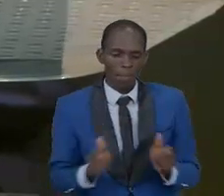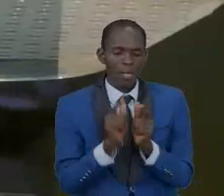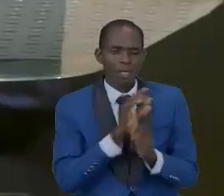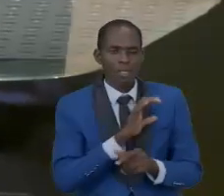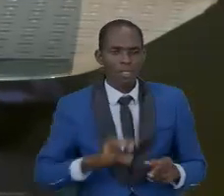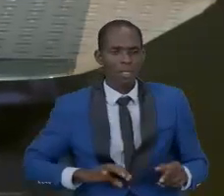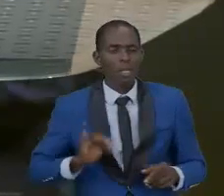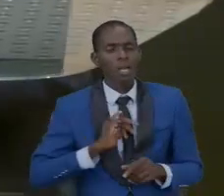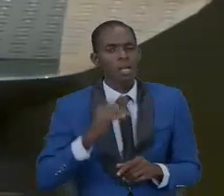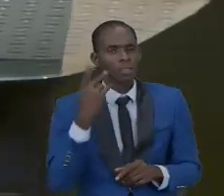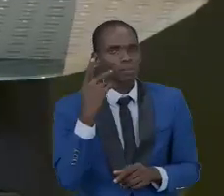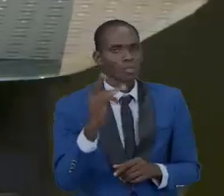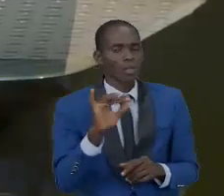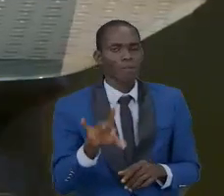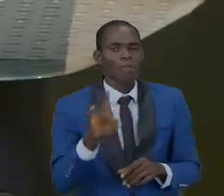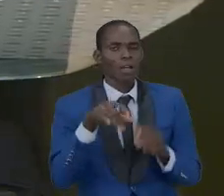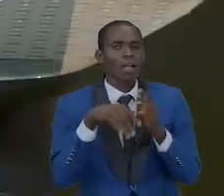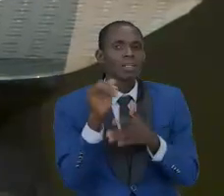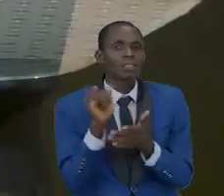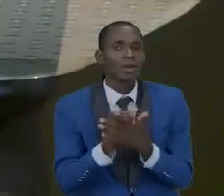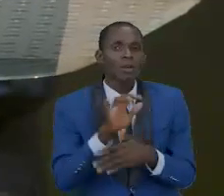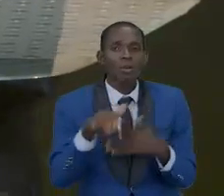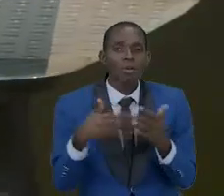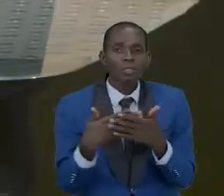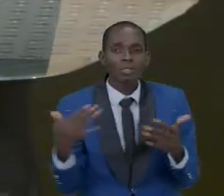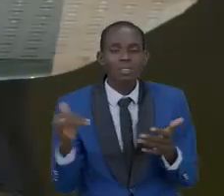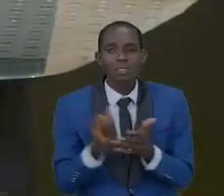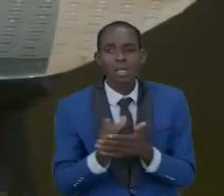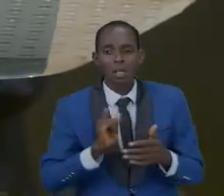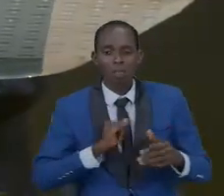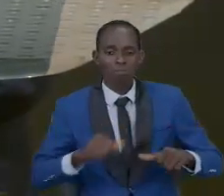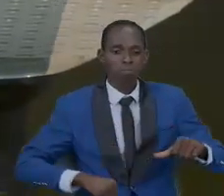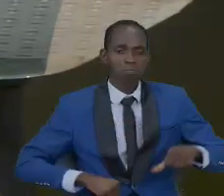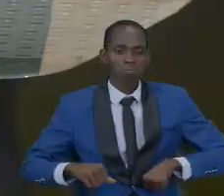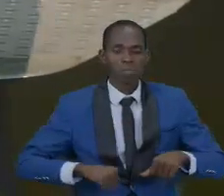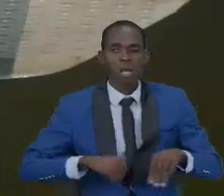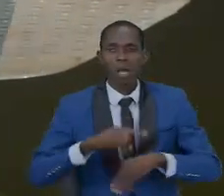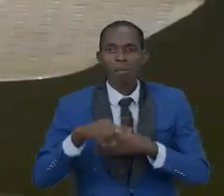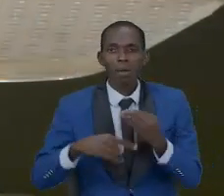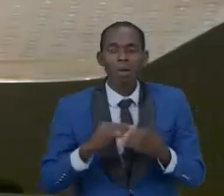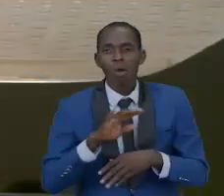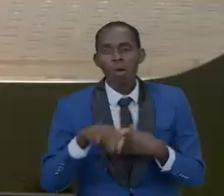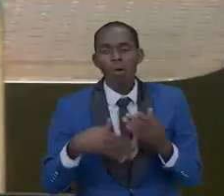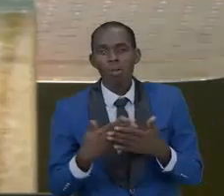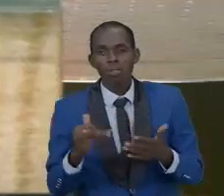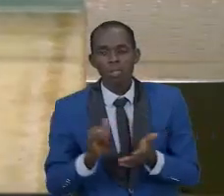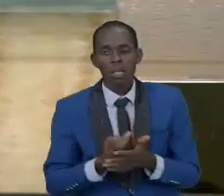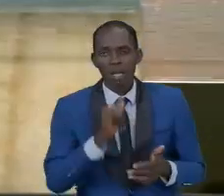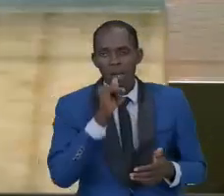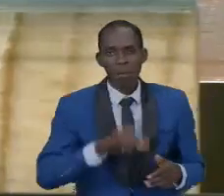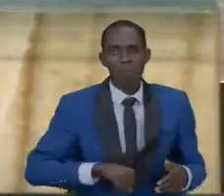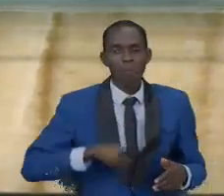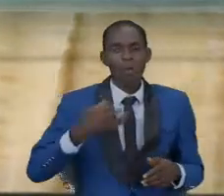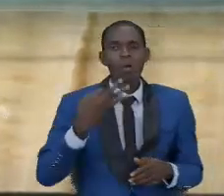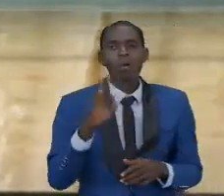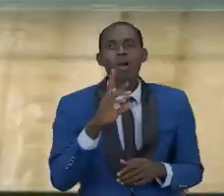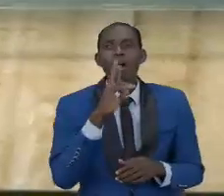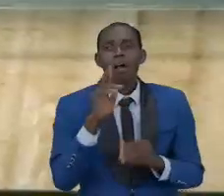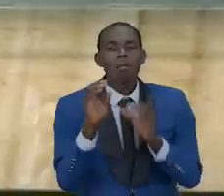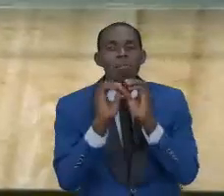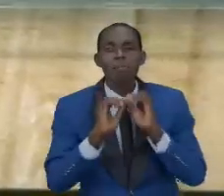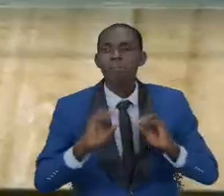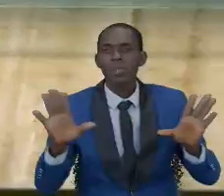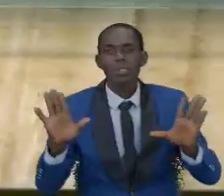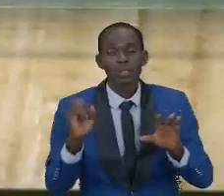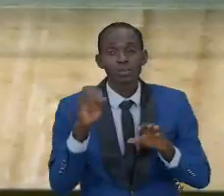I discovered that all those things I bragged about all the scissors proud of the one nothing and so